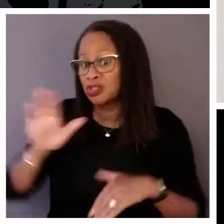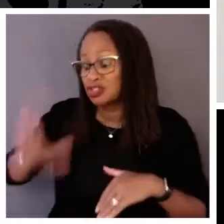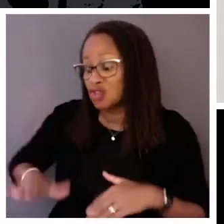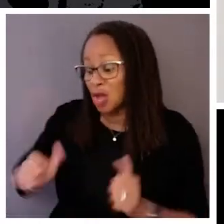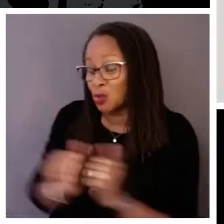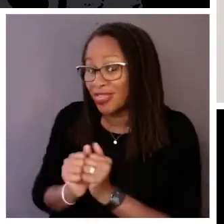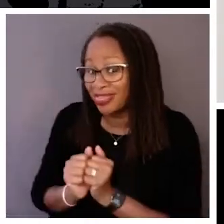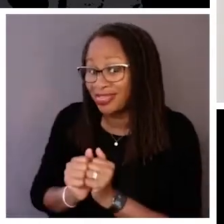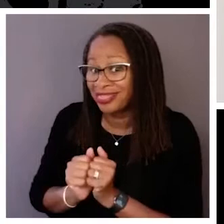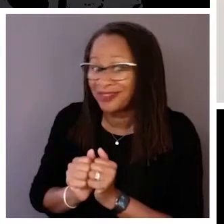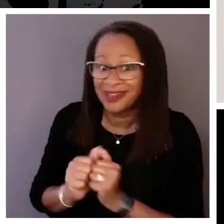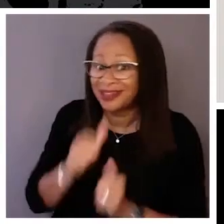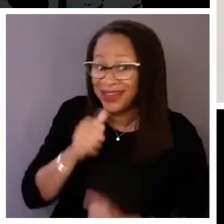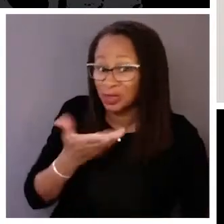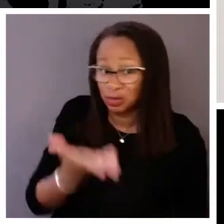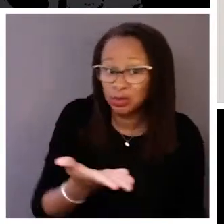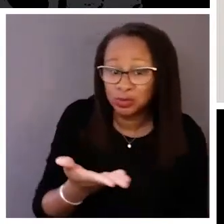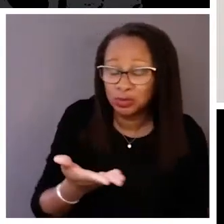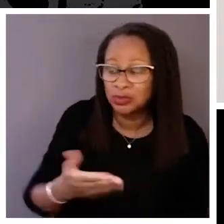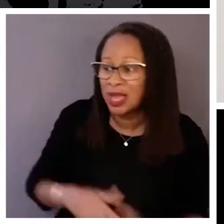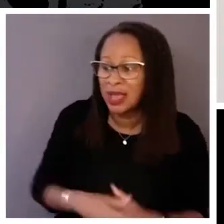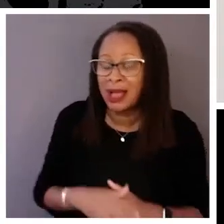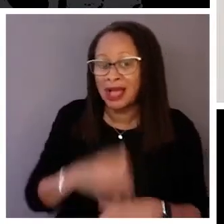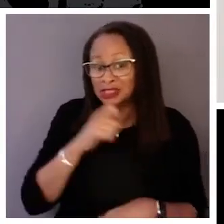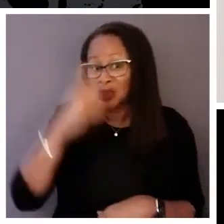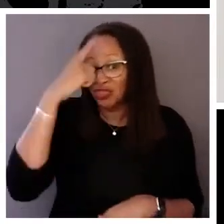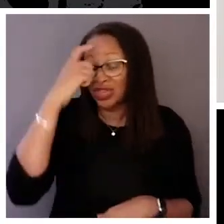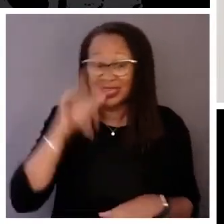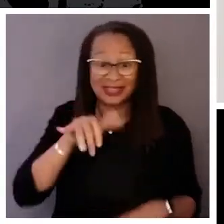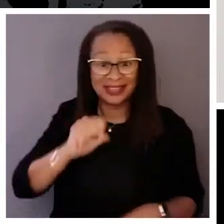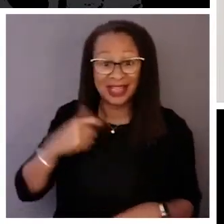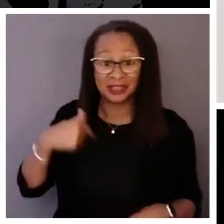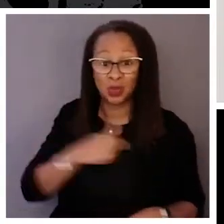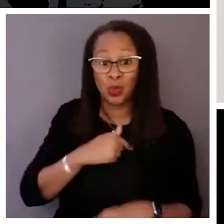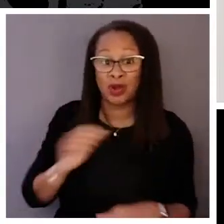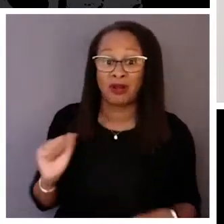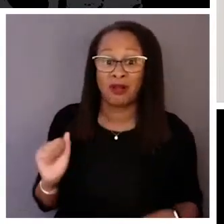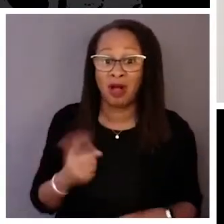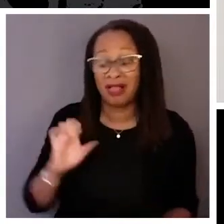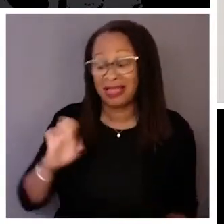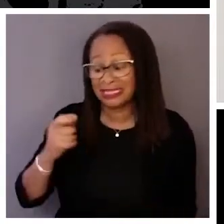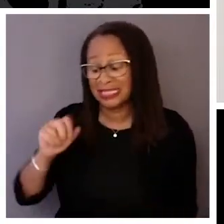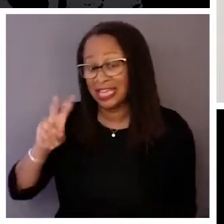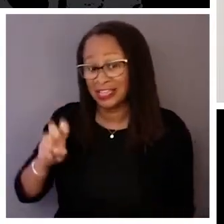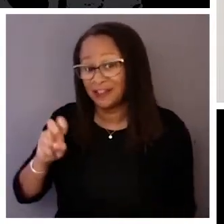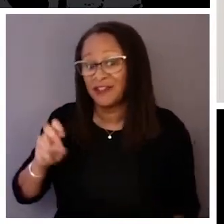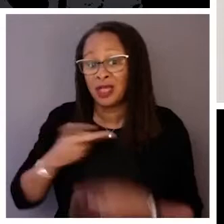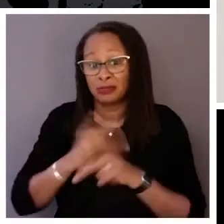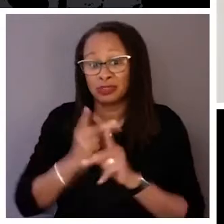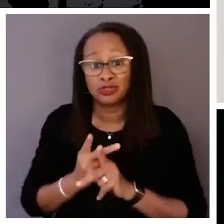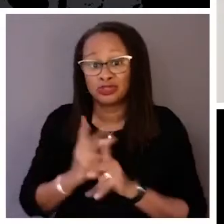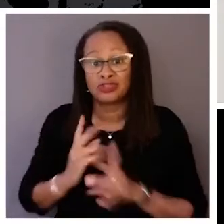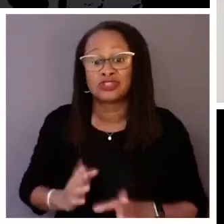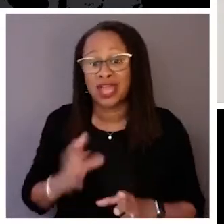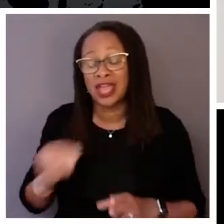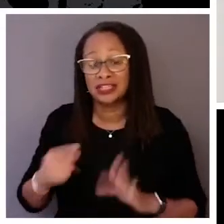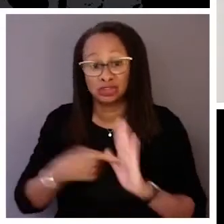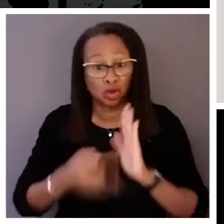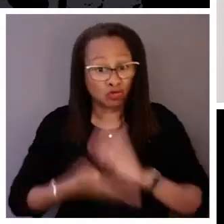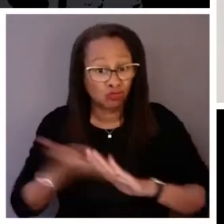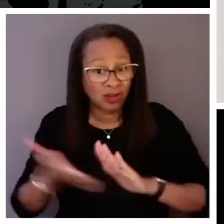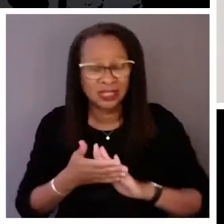child with, and because I don't think, yes, we're all as exec producers and showrunners sympathetic